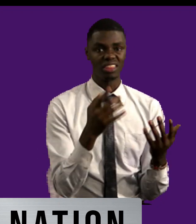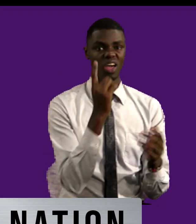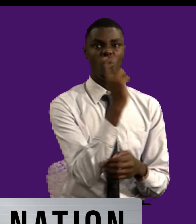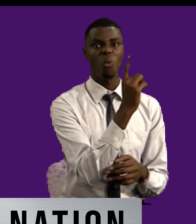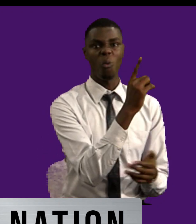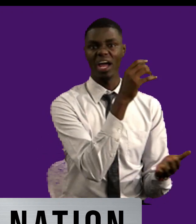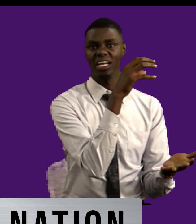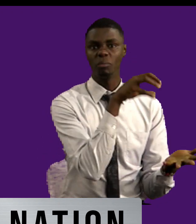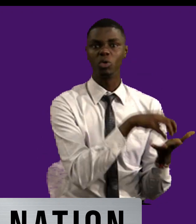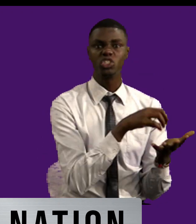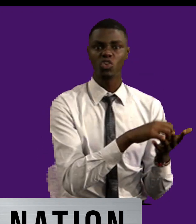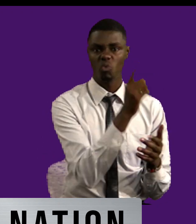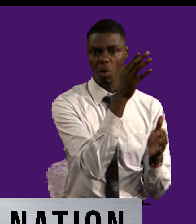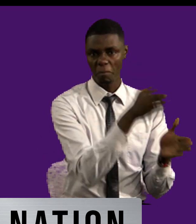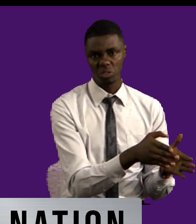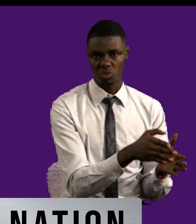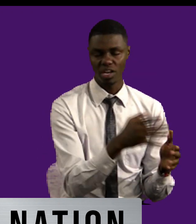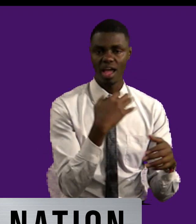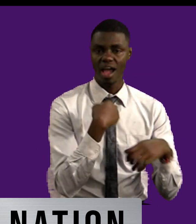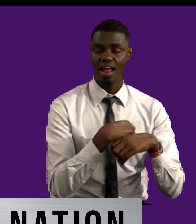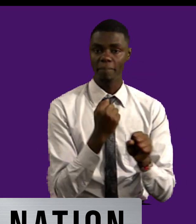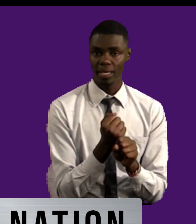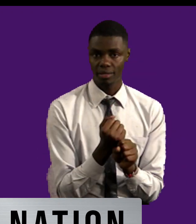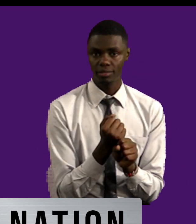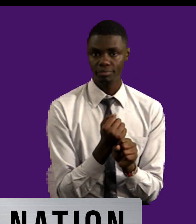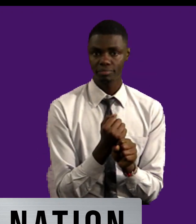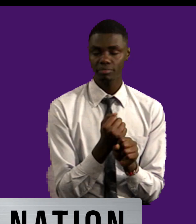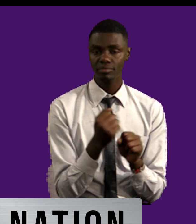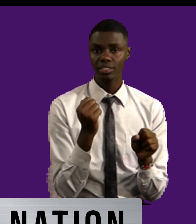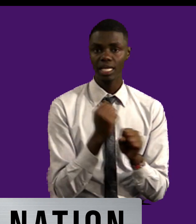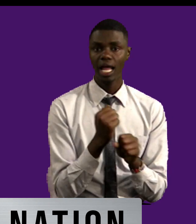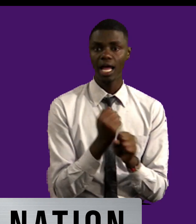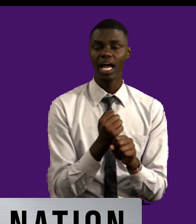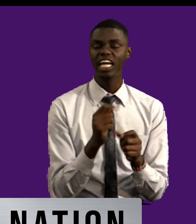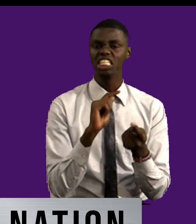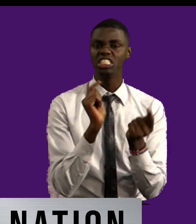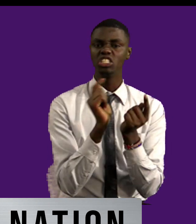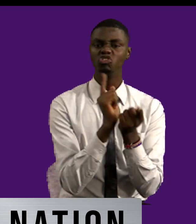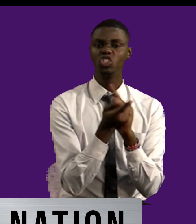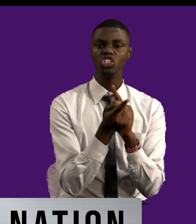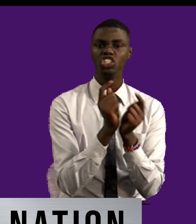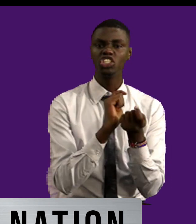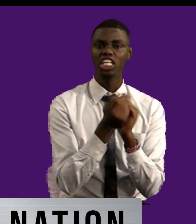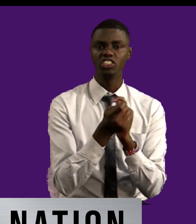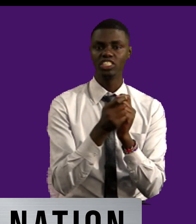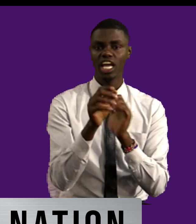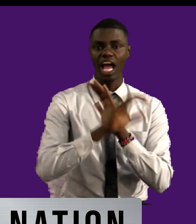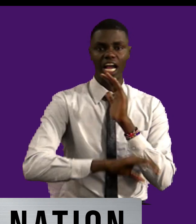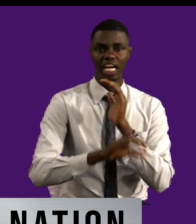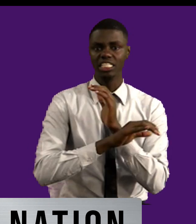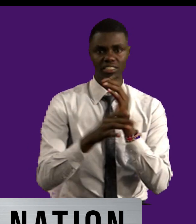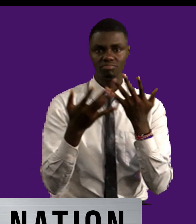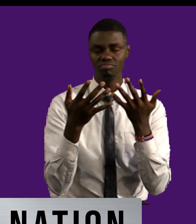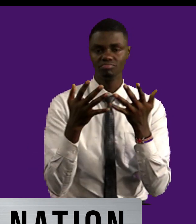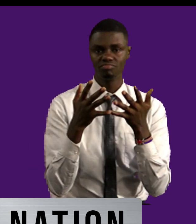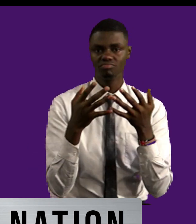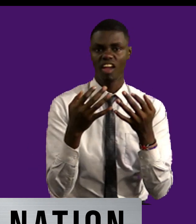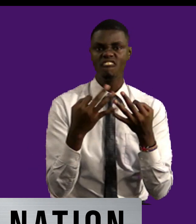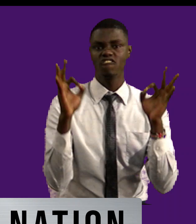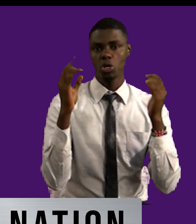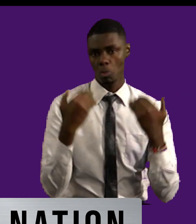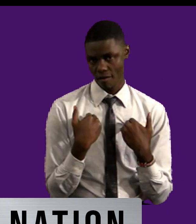one seat for one person, and make and translate or change a country that has been a republic